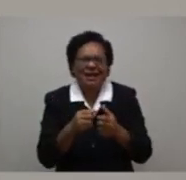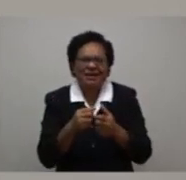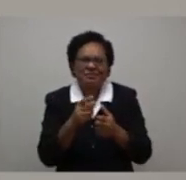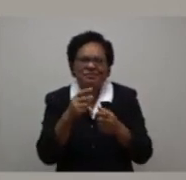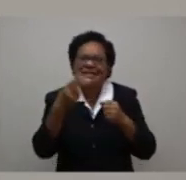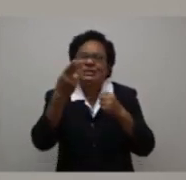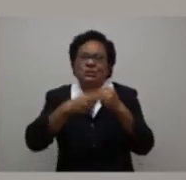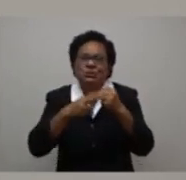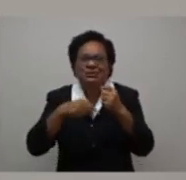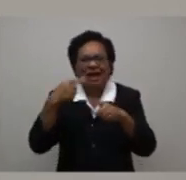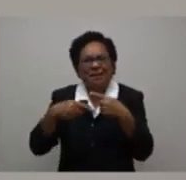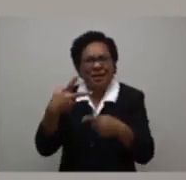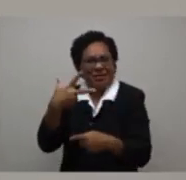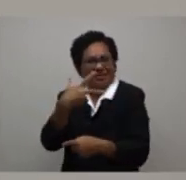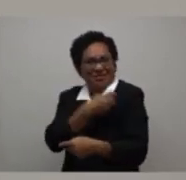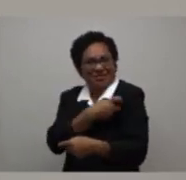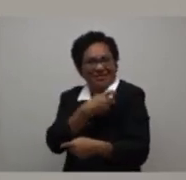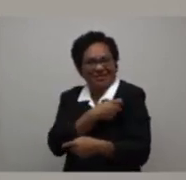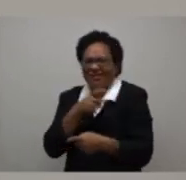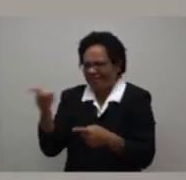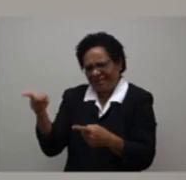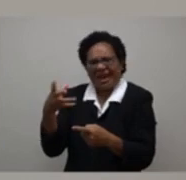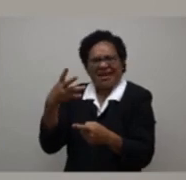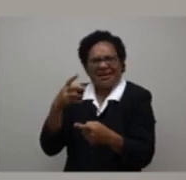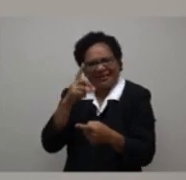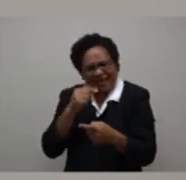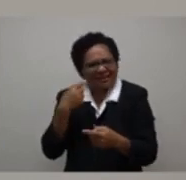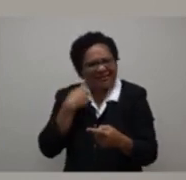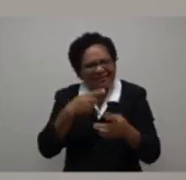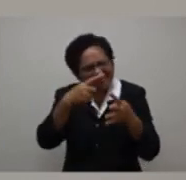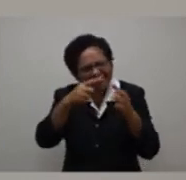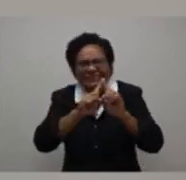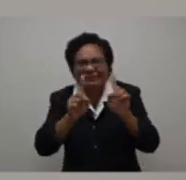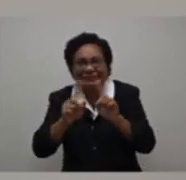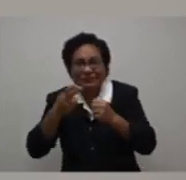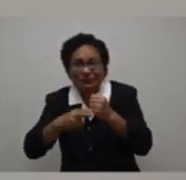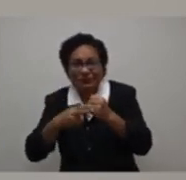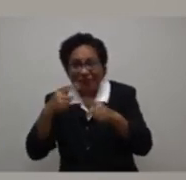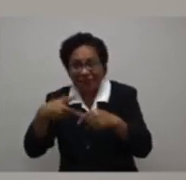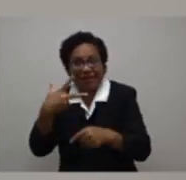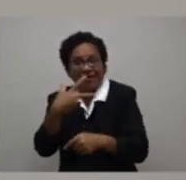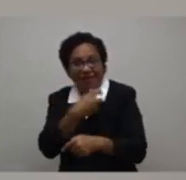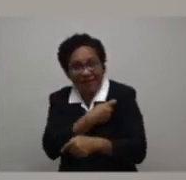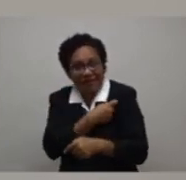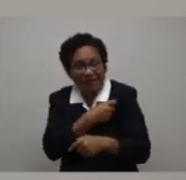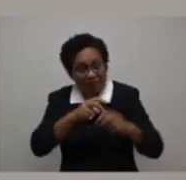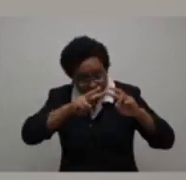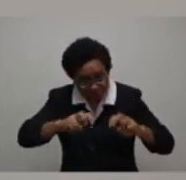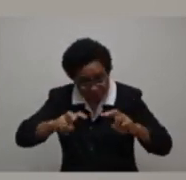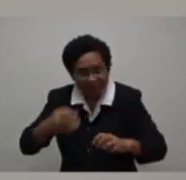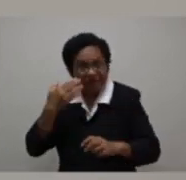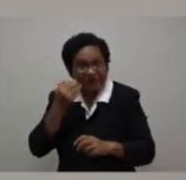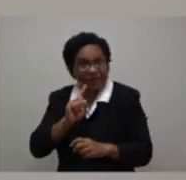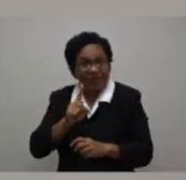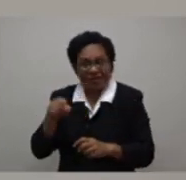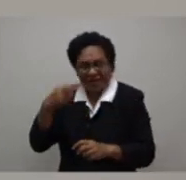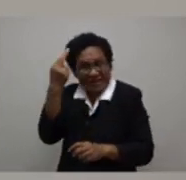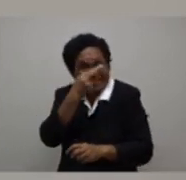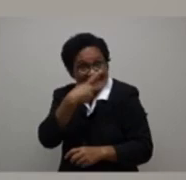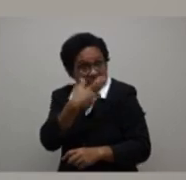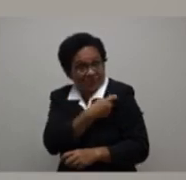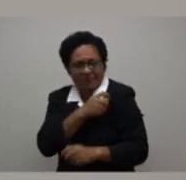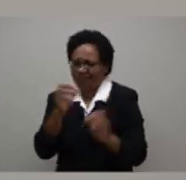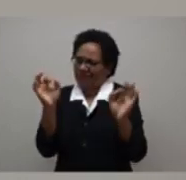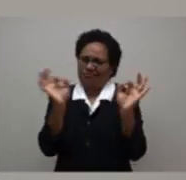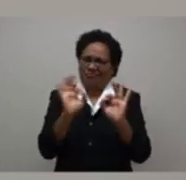serious ill effects have been linked to the vaccine. That is in line with the global data that shows that the risk of such an adverse